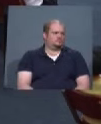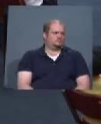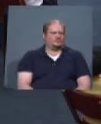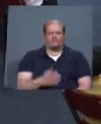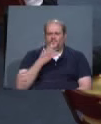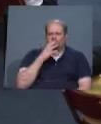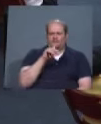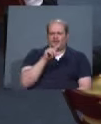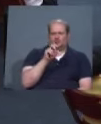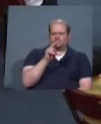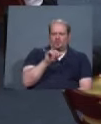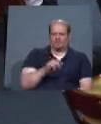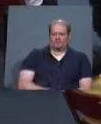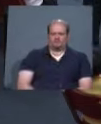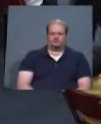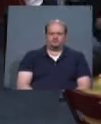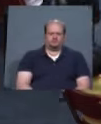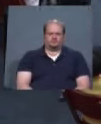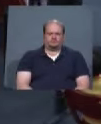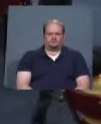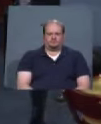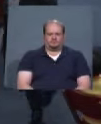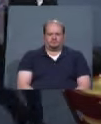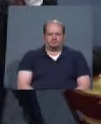Thank you, Tony.